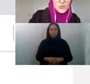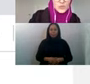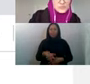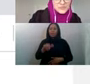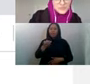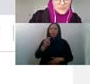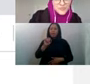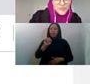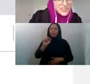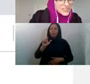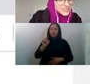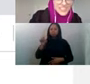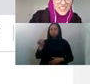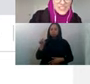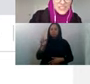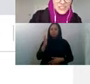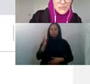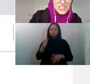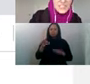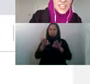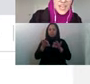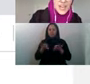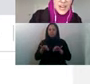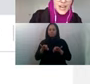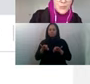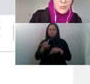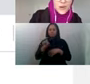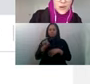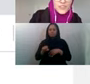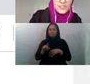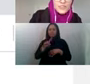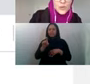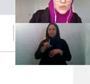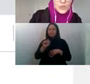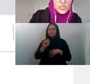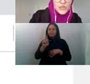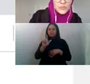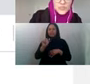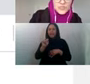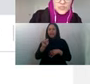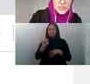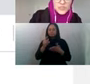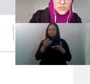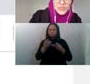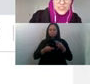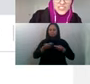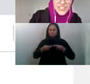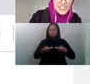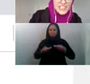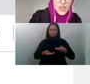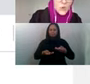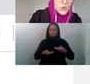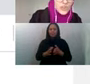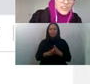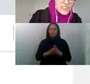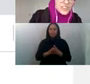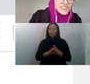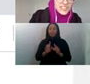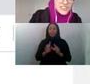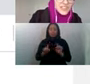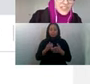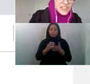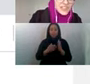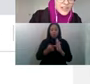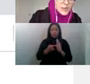into zakat in just a minute, but part of this is also allowing Muslims to fulfill their zakat. One of the things